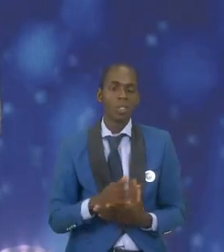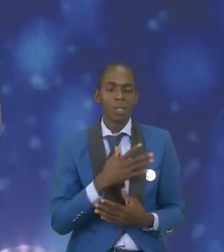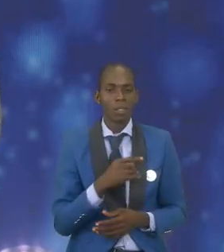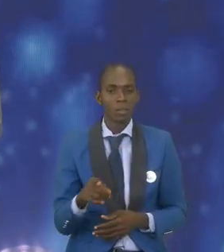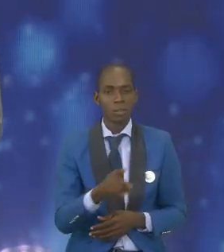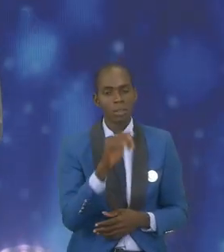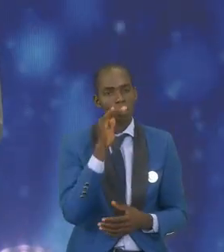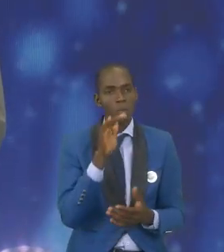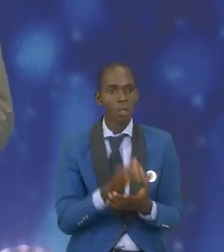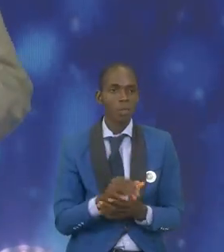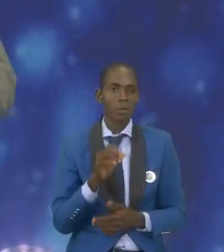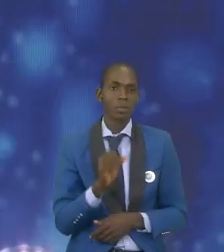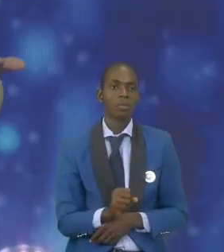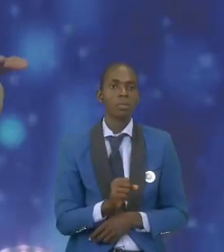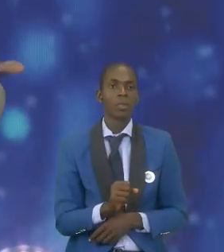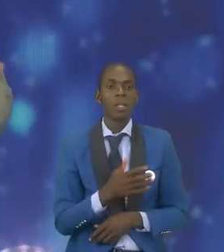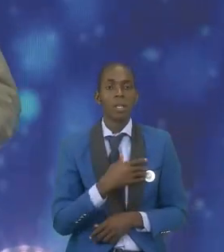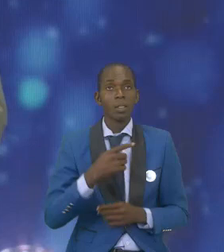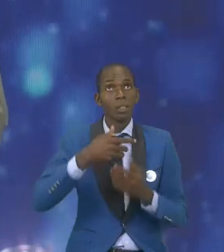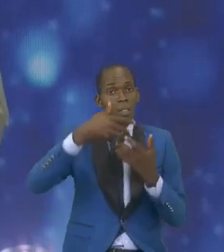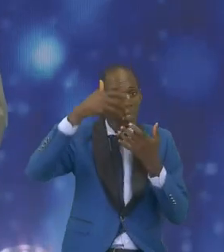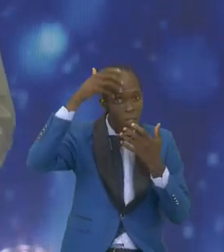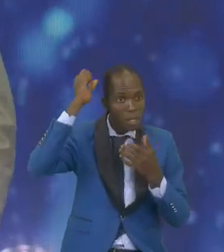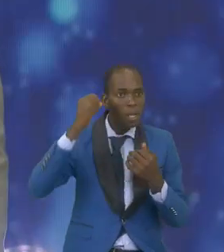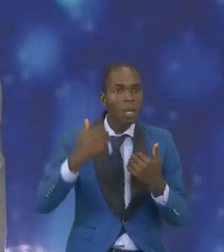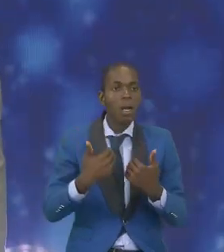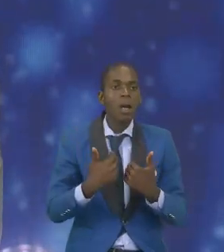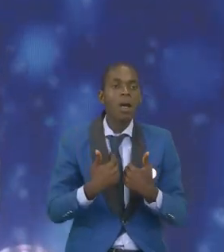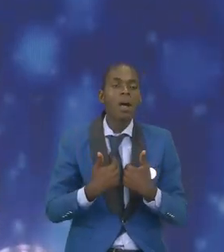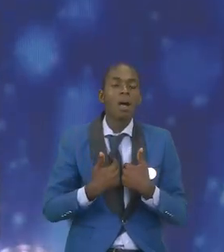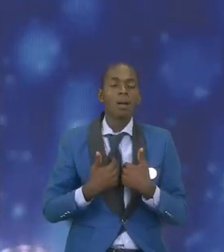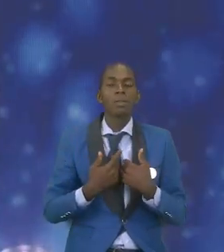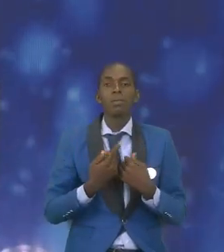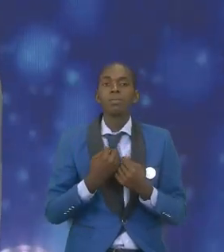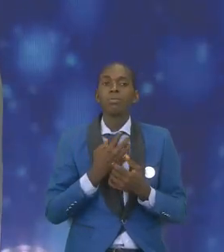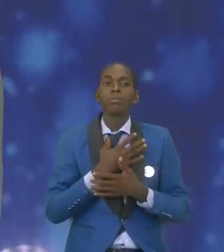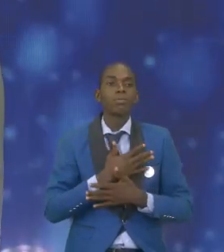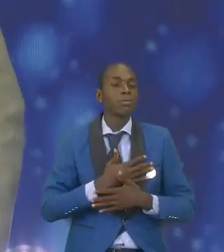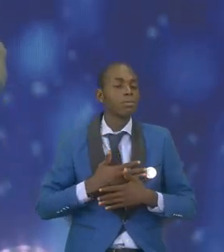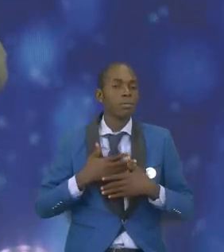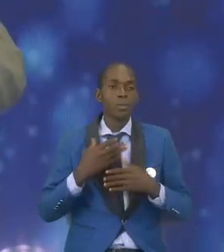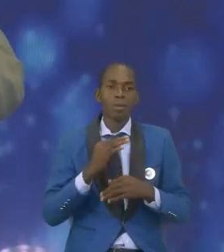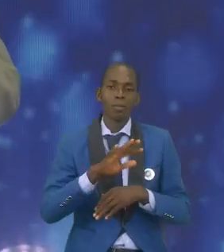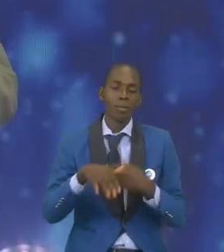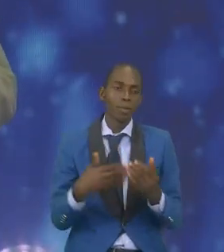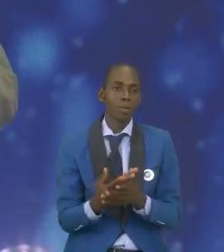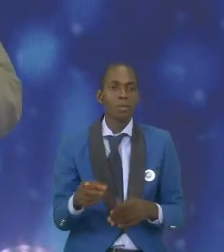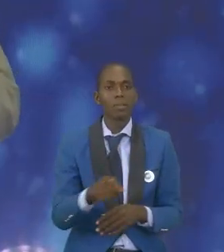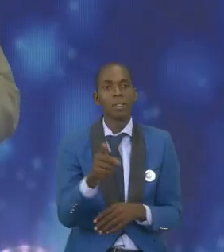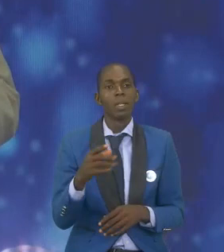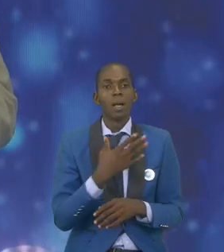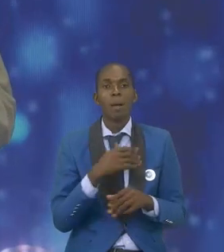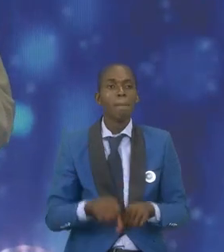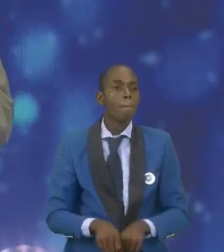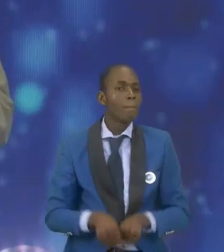wives, and the lions had the mastery of them, and break